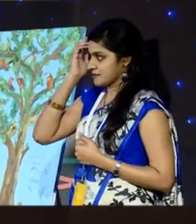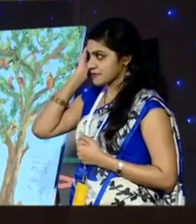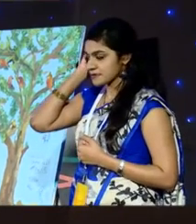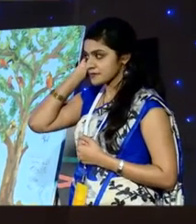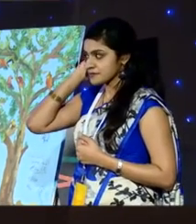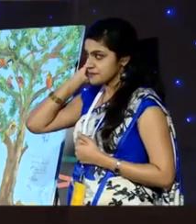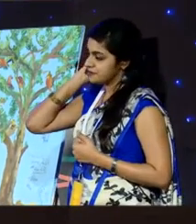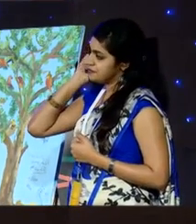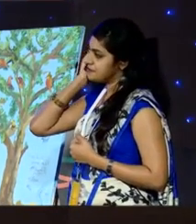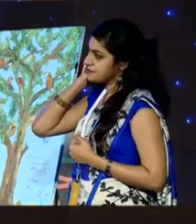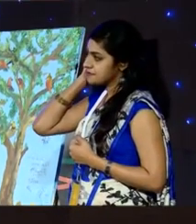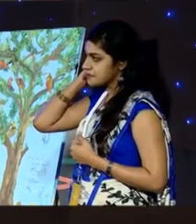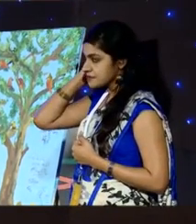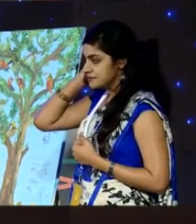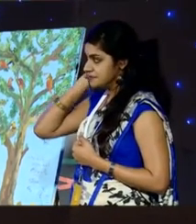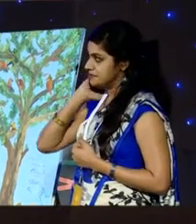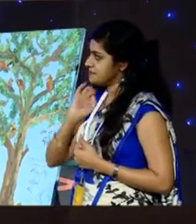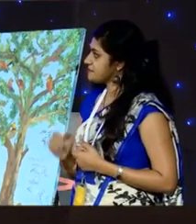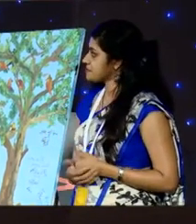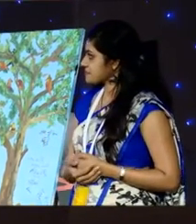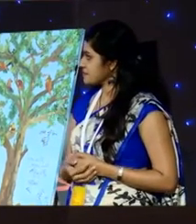And Uma Turi, ma'am, as well. Yes.